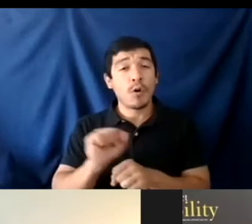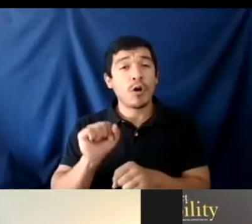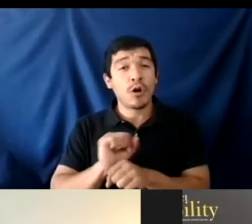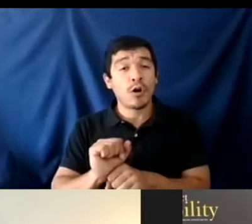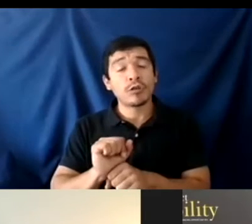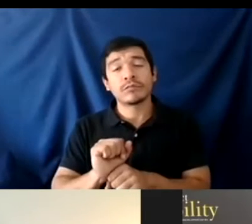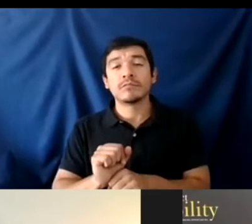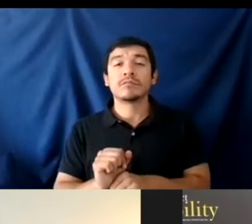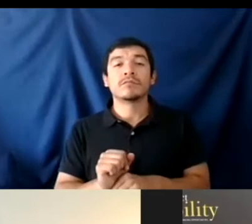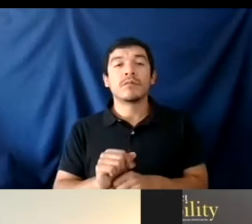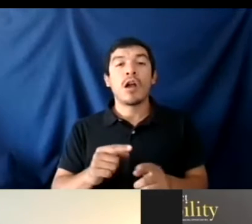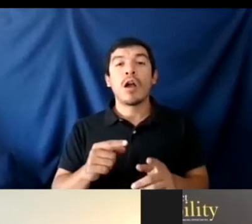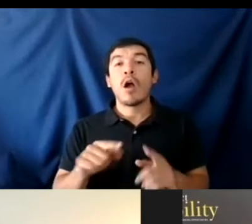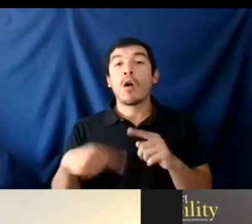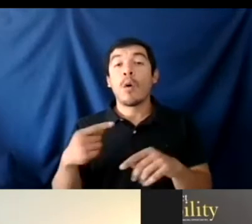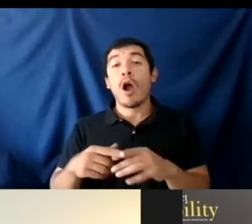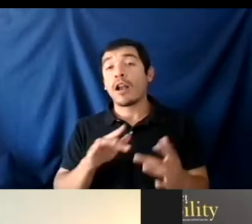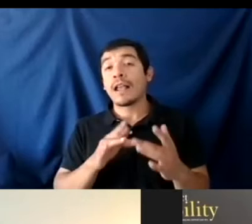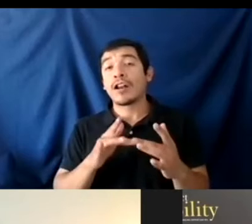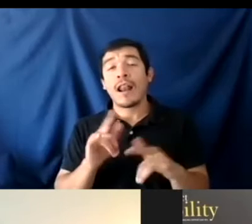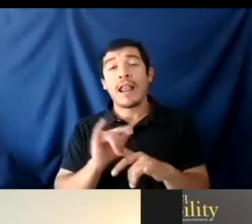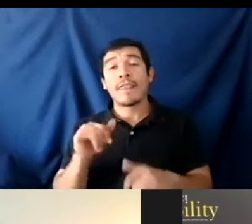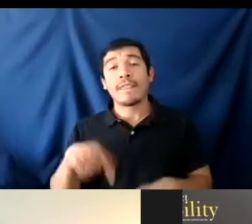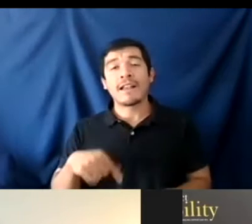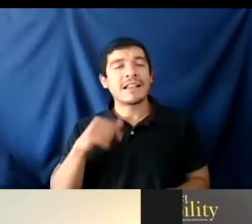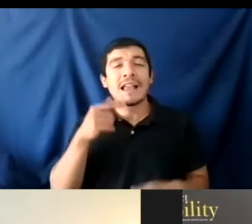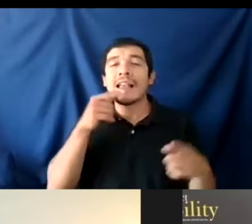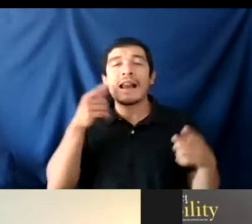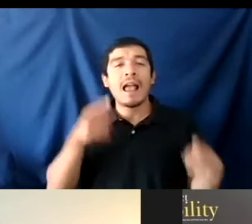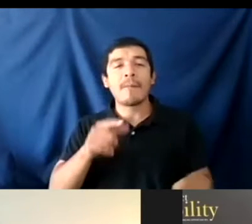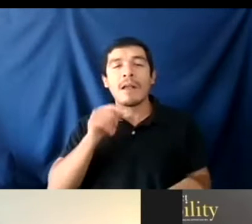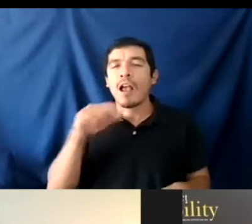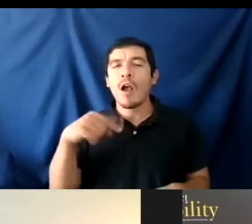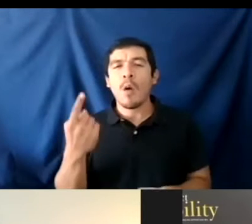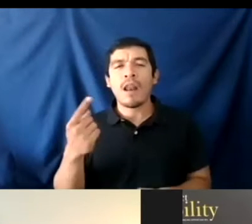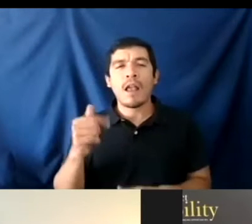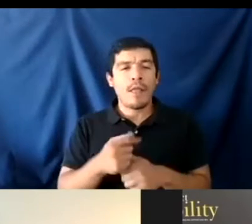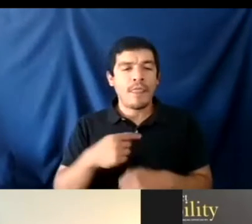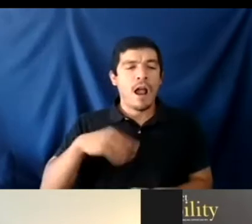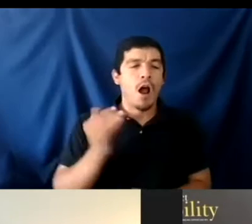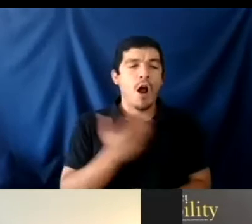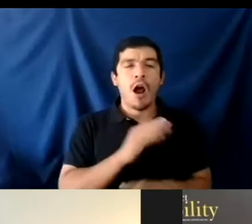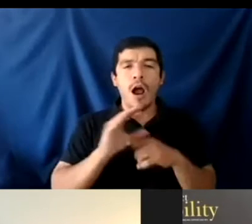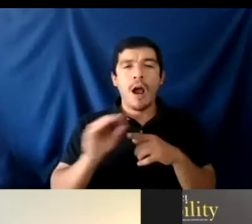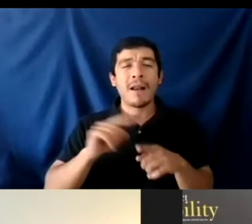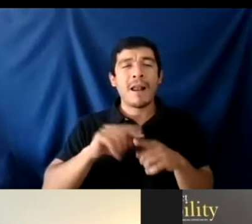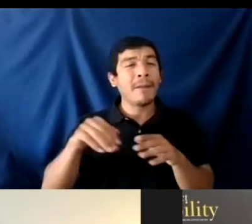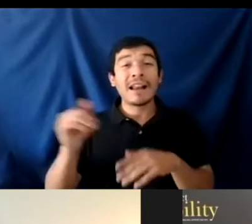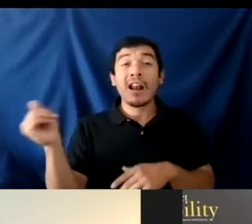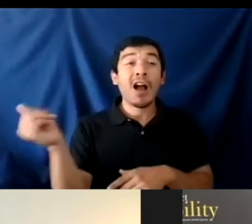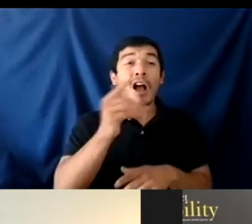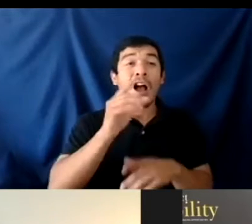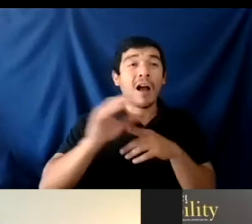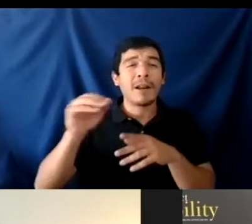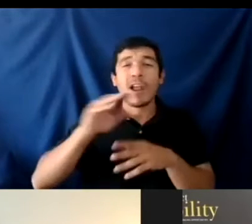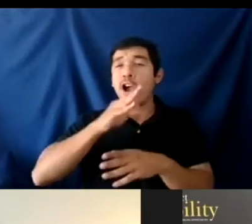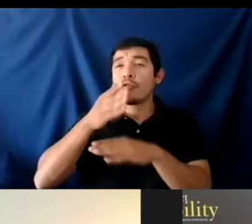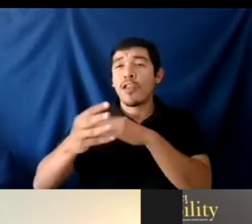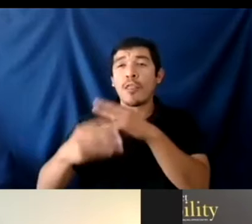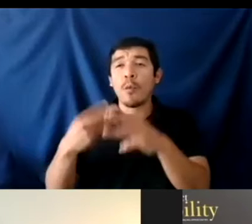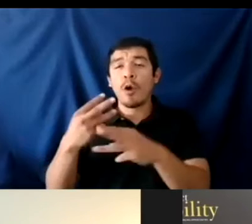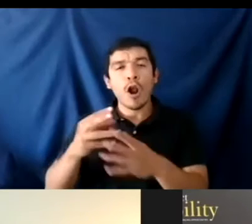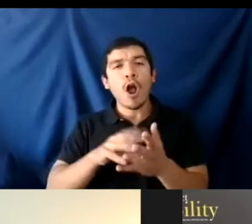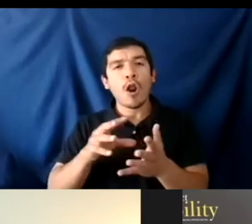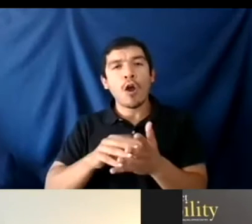going virtual like this. And it's happened not only within our organization, but in companies, across the country, across the world.